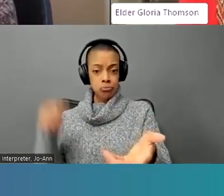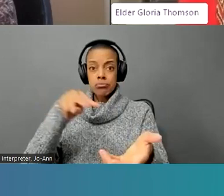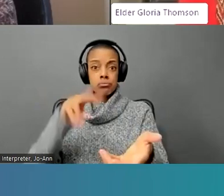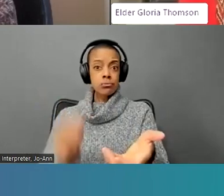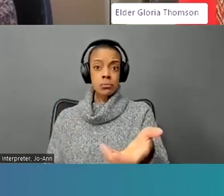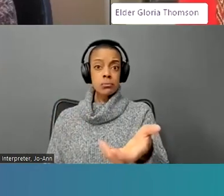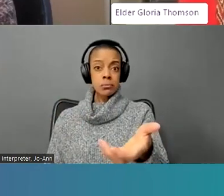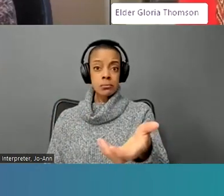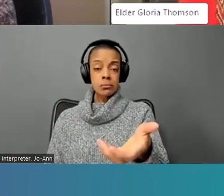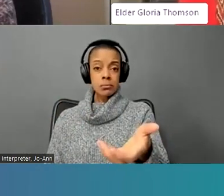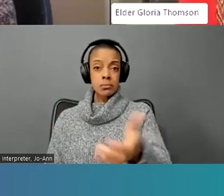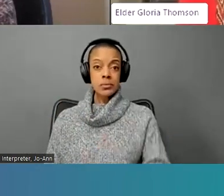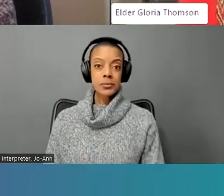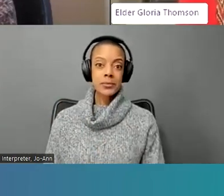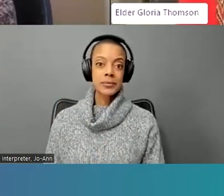kind of.